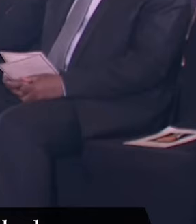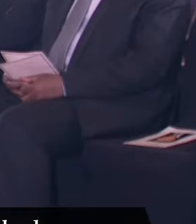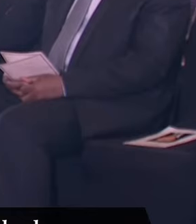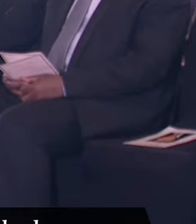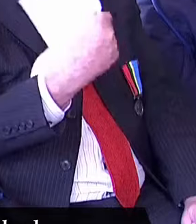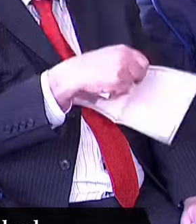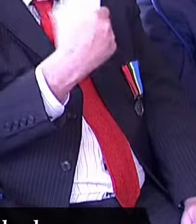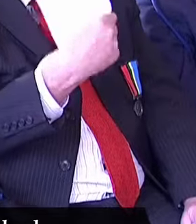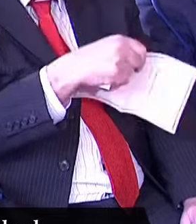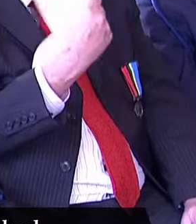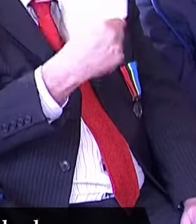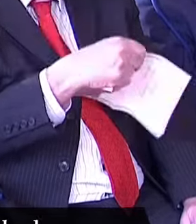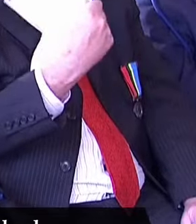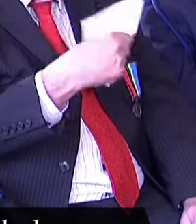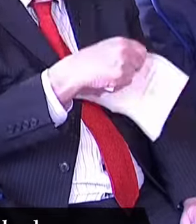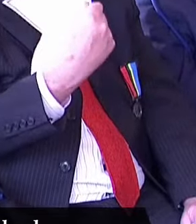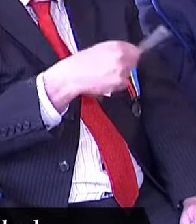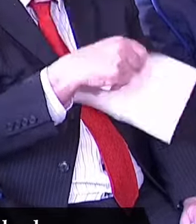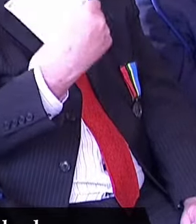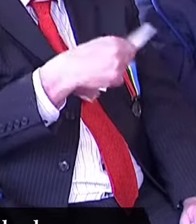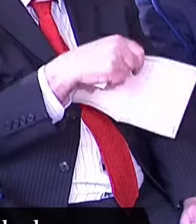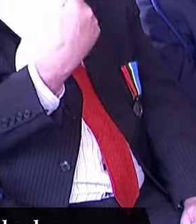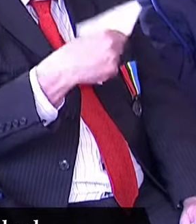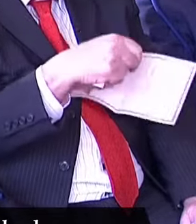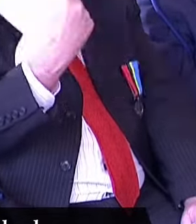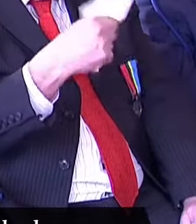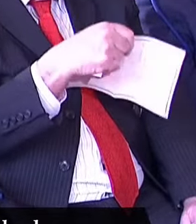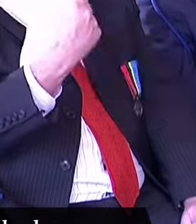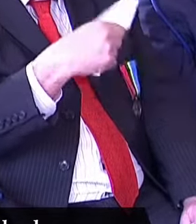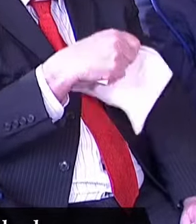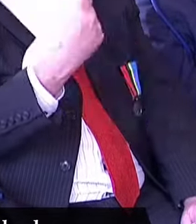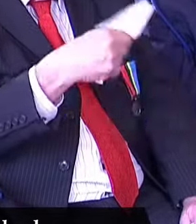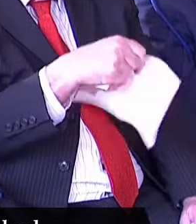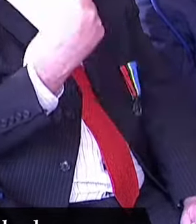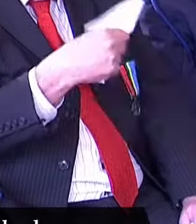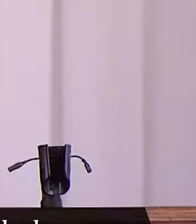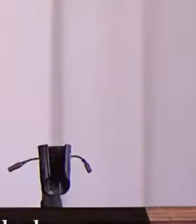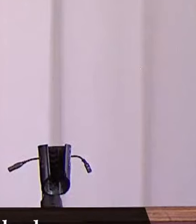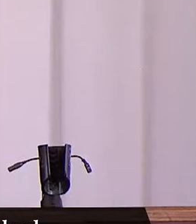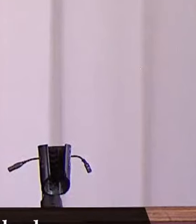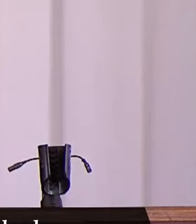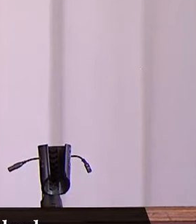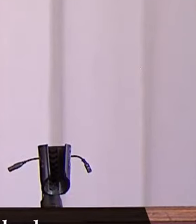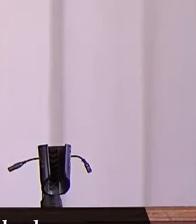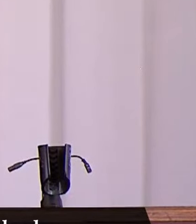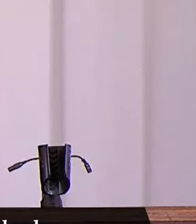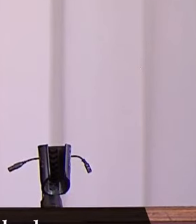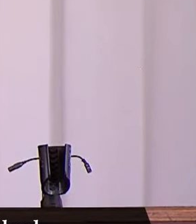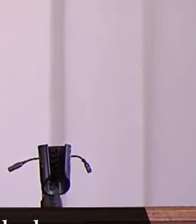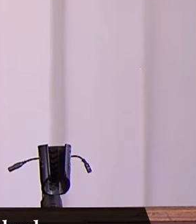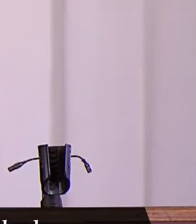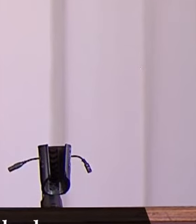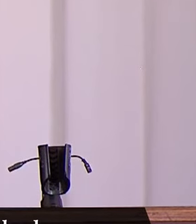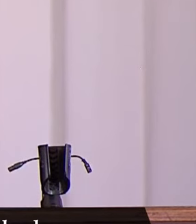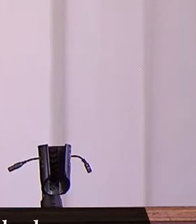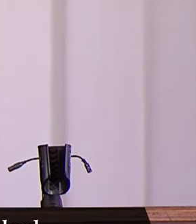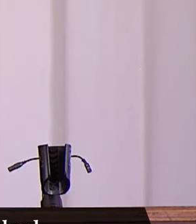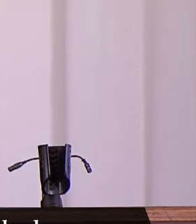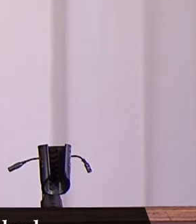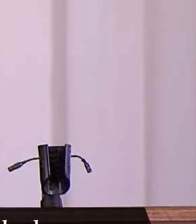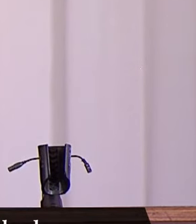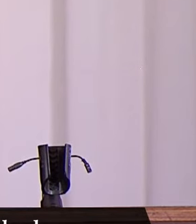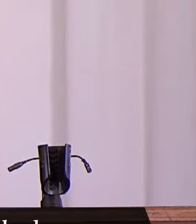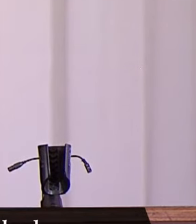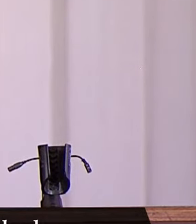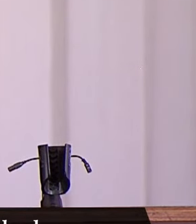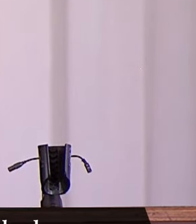that day. And may God give you and the family strength. And may the